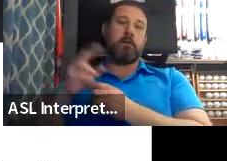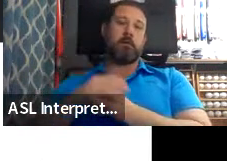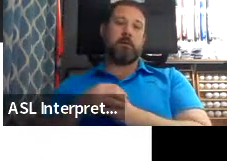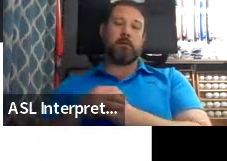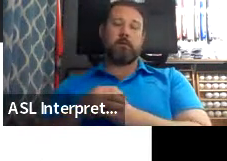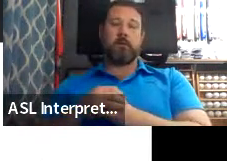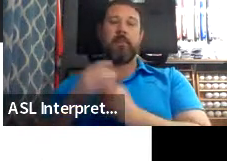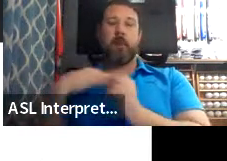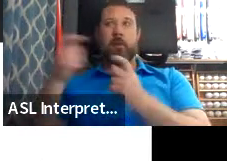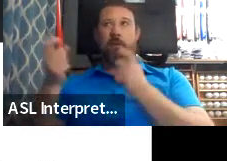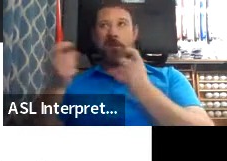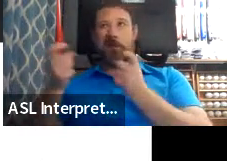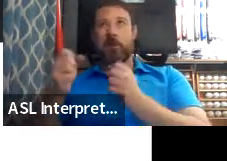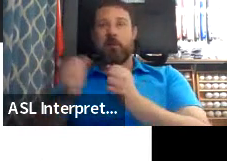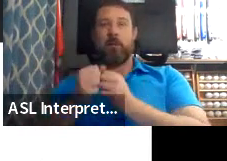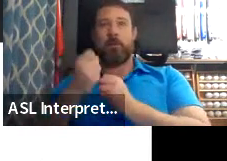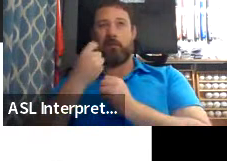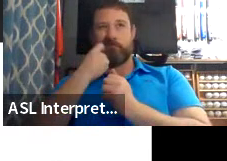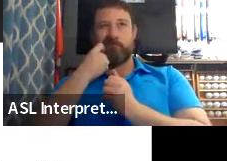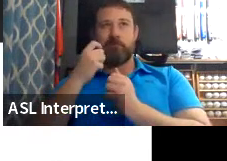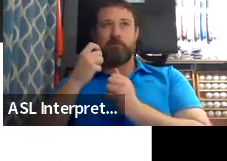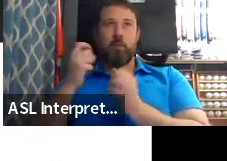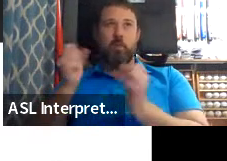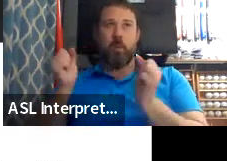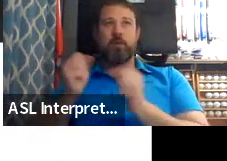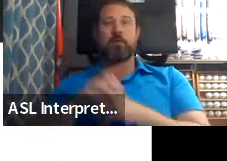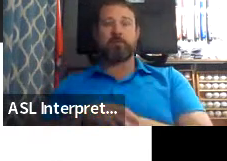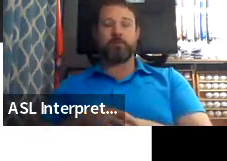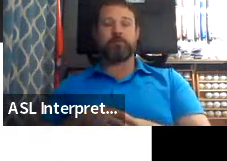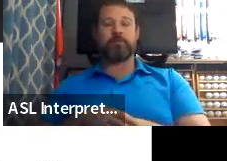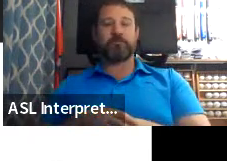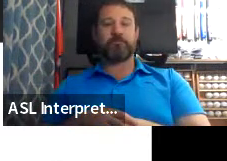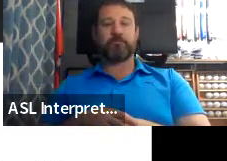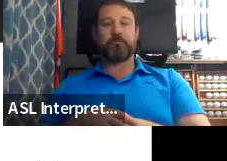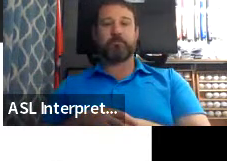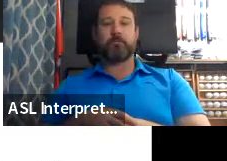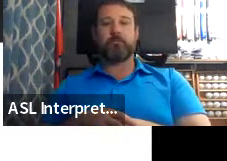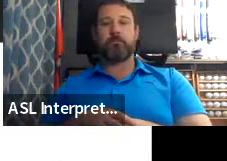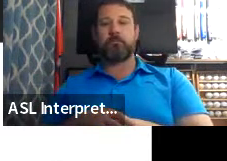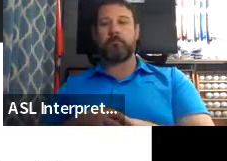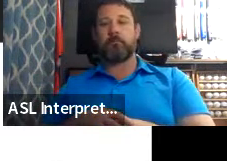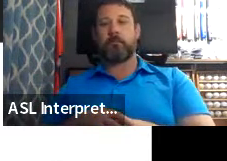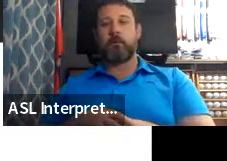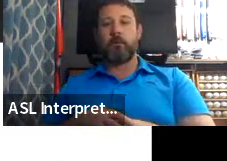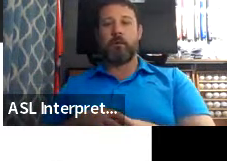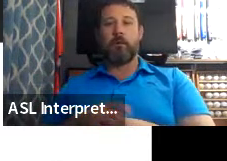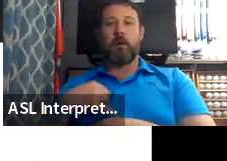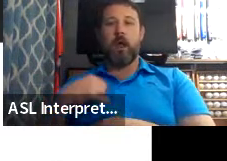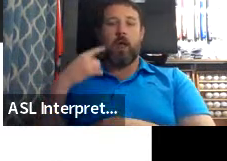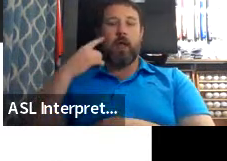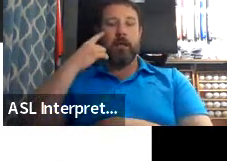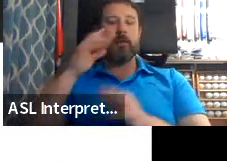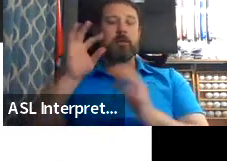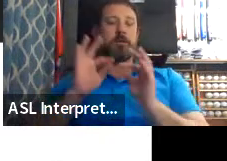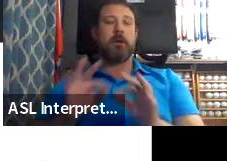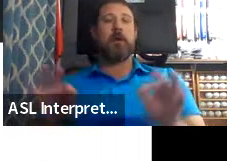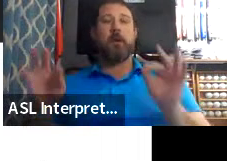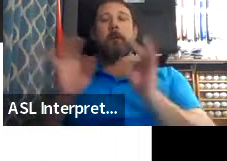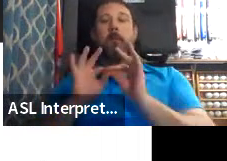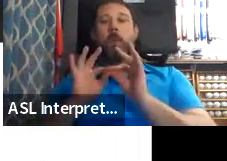that we were dealing with earlier this winter. And I think it's also just important to note